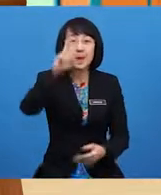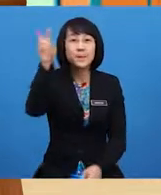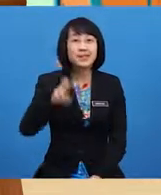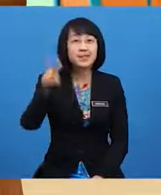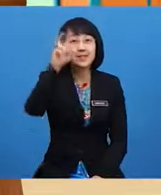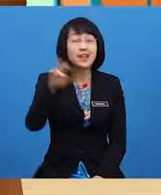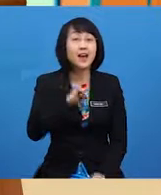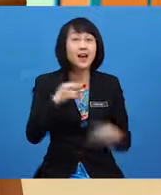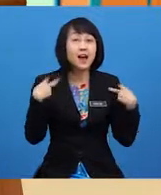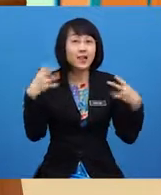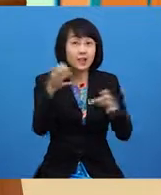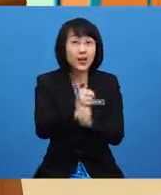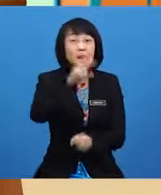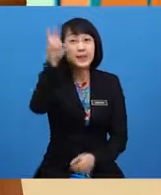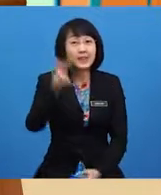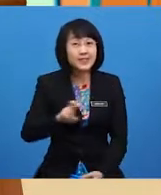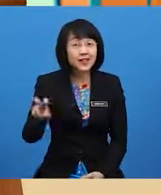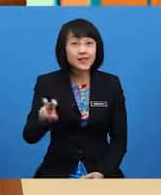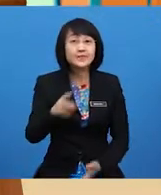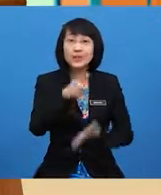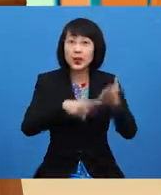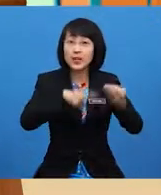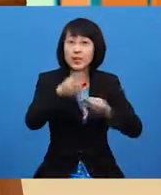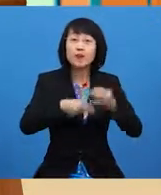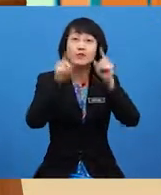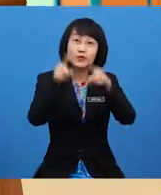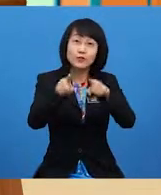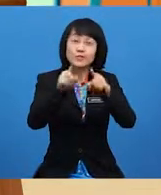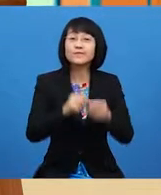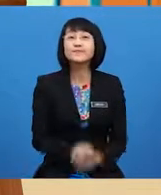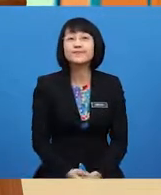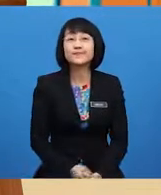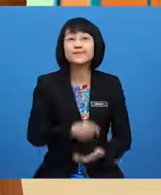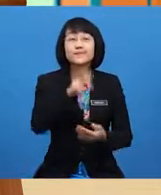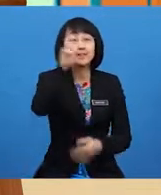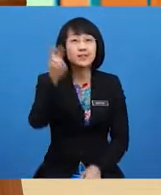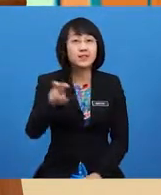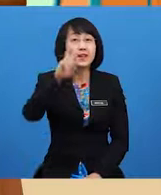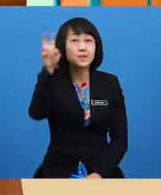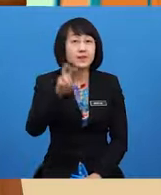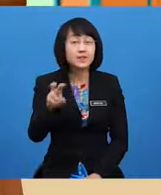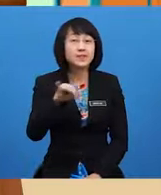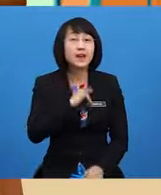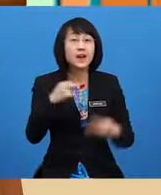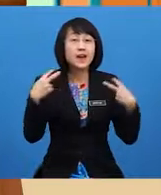Pizza, pizza, I've got pizza. What about you?